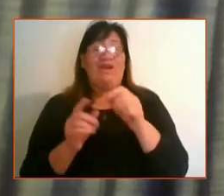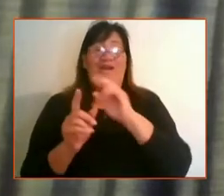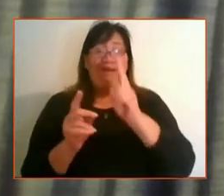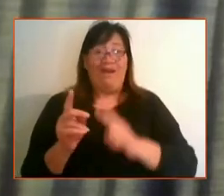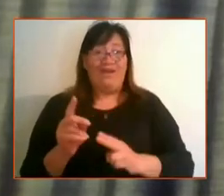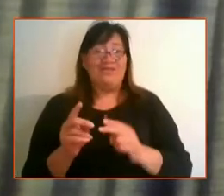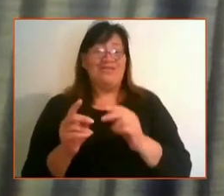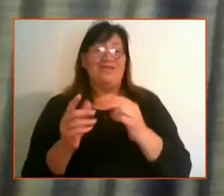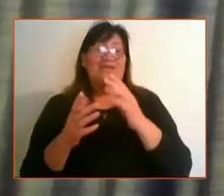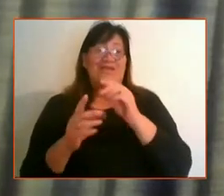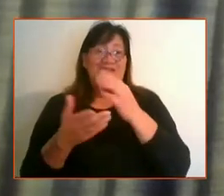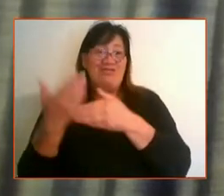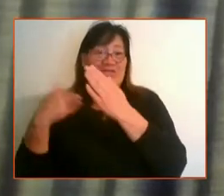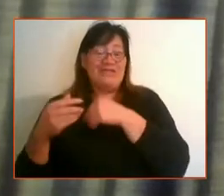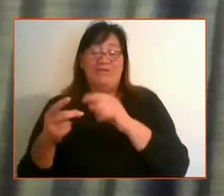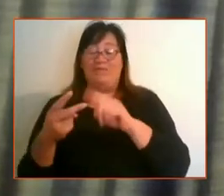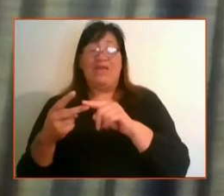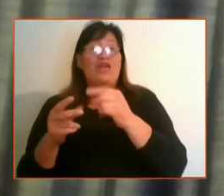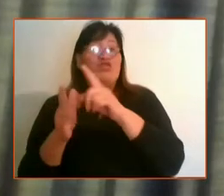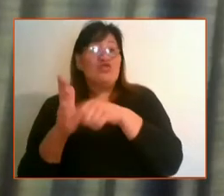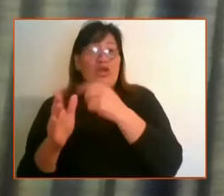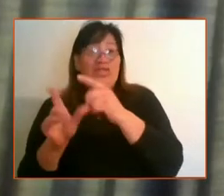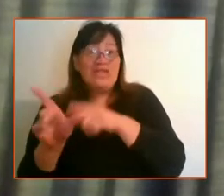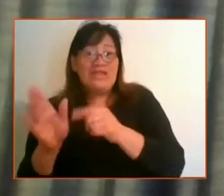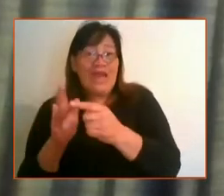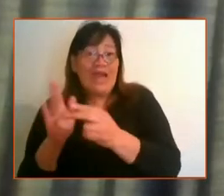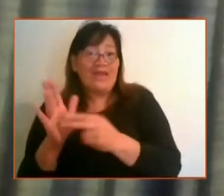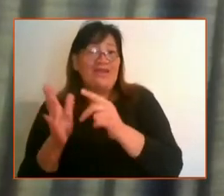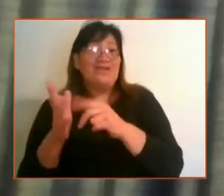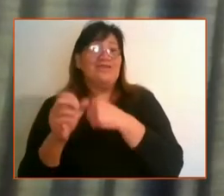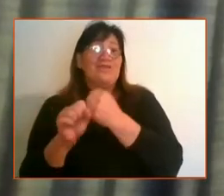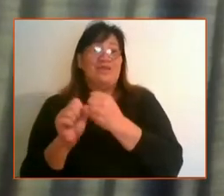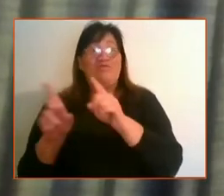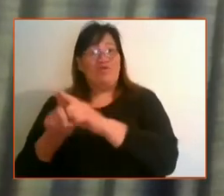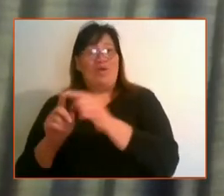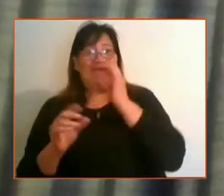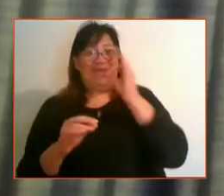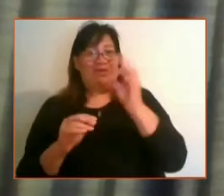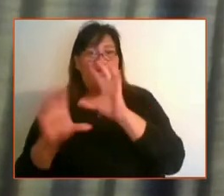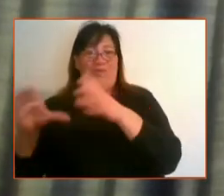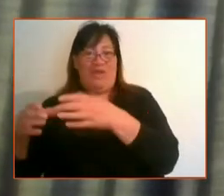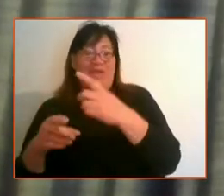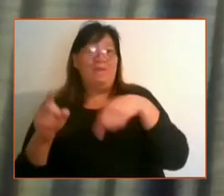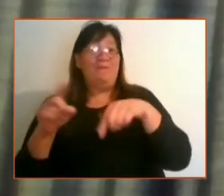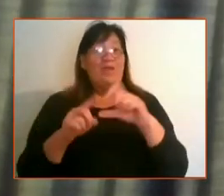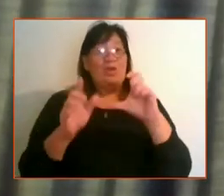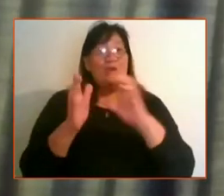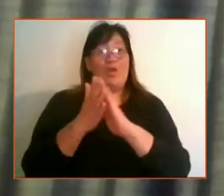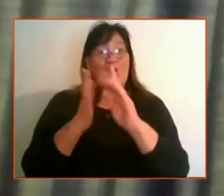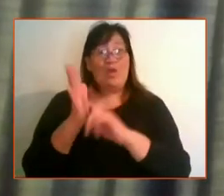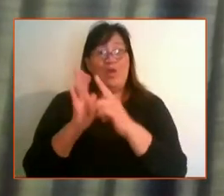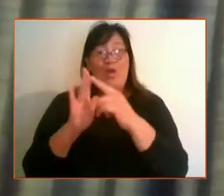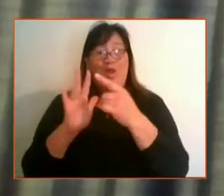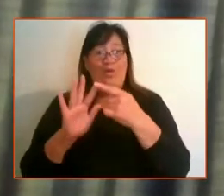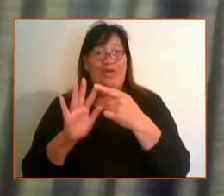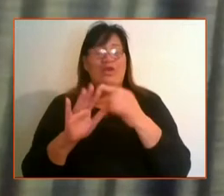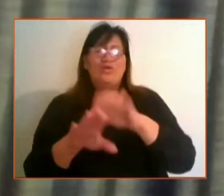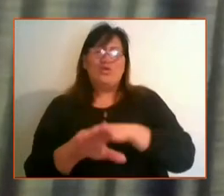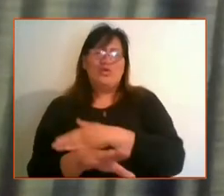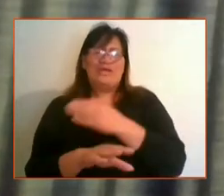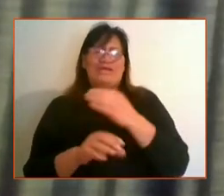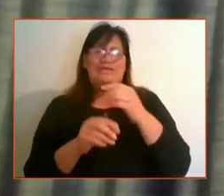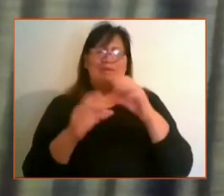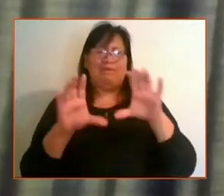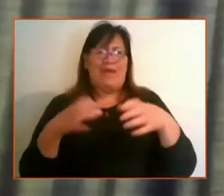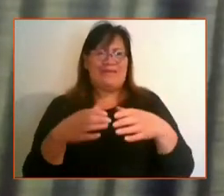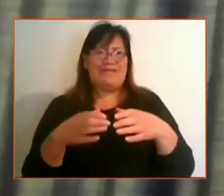Jonathan Young, National Party MP and Spokesperson for Arts, Culture and Heritage, and Chlöe Swarbrick, Green Party MP and Spokesperson for